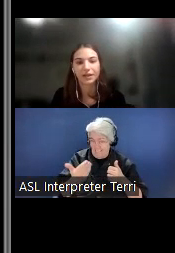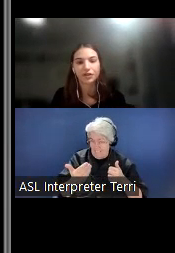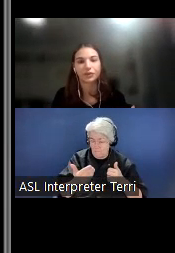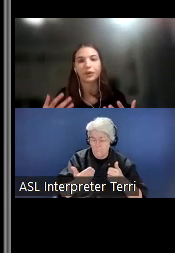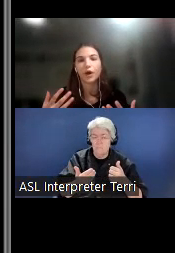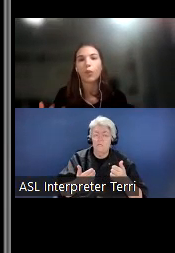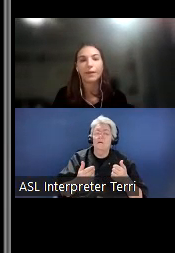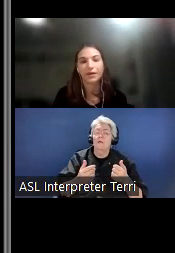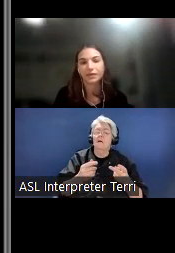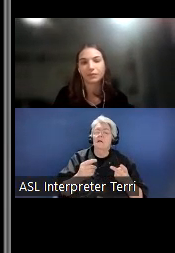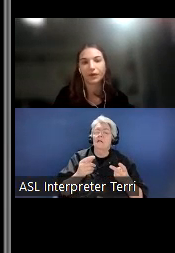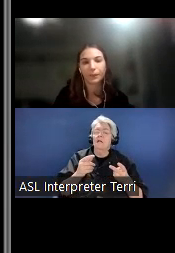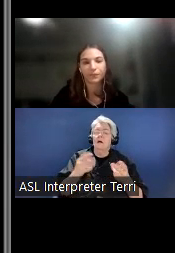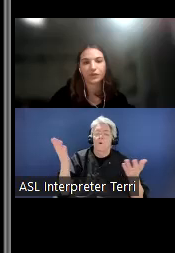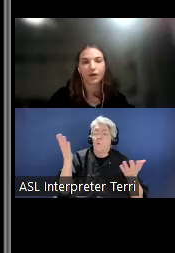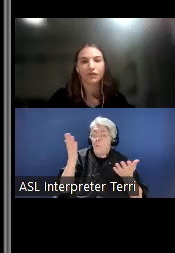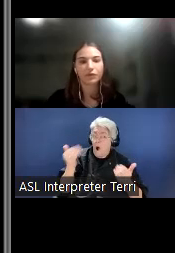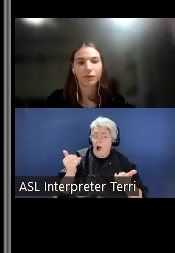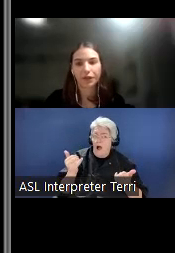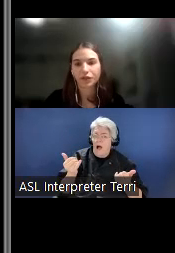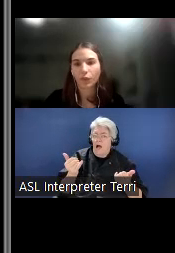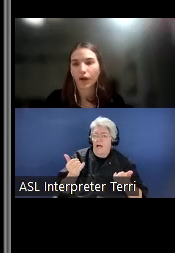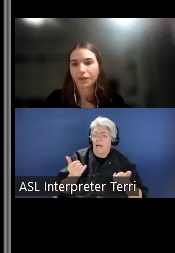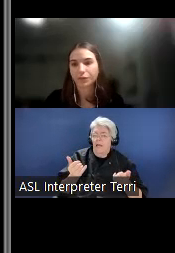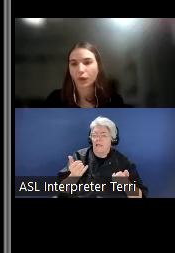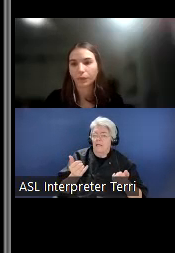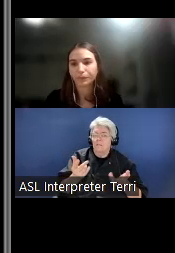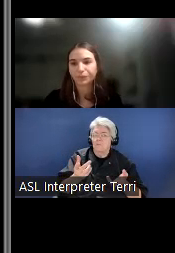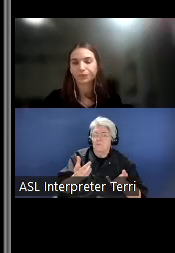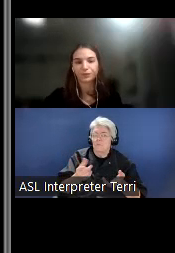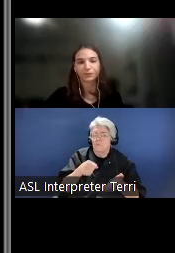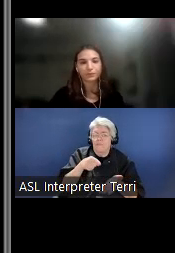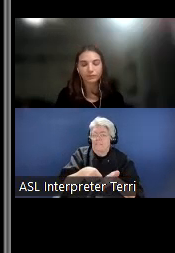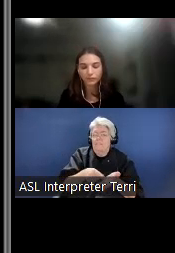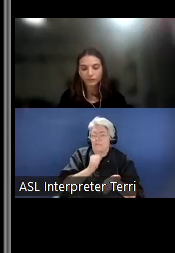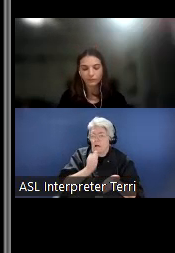up in conversation, why might this be? So I'll give you a few minutes to work on this poll.